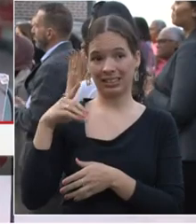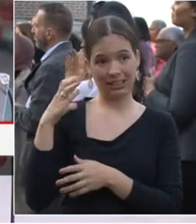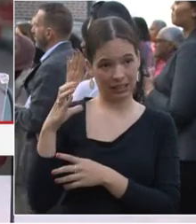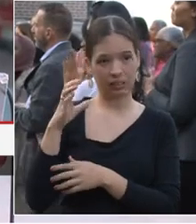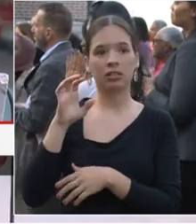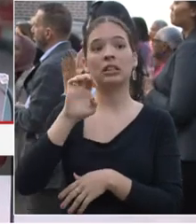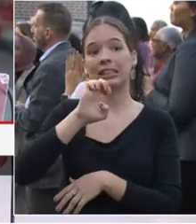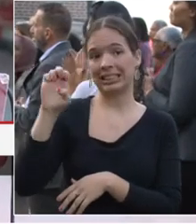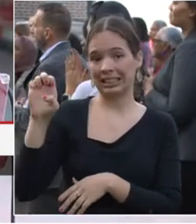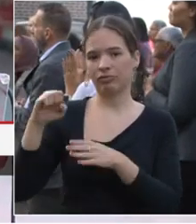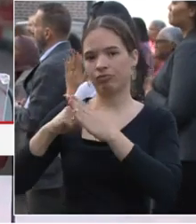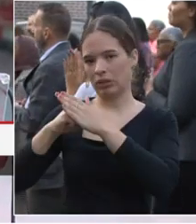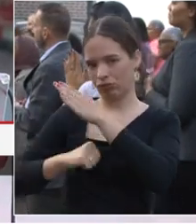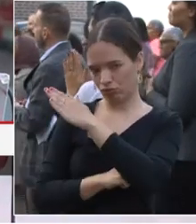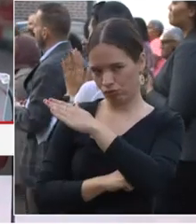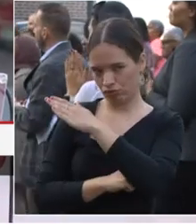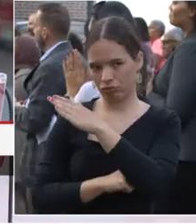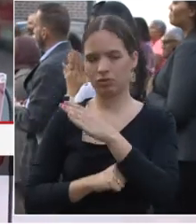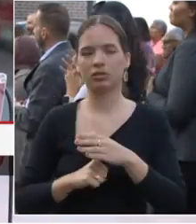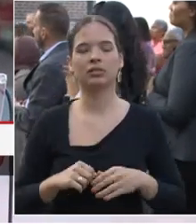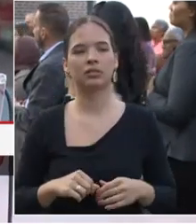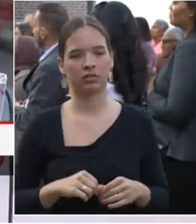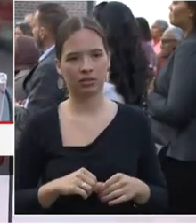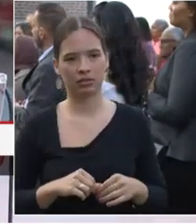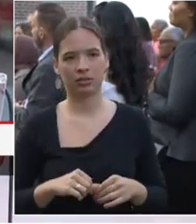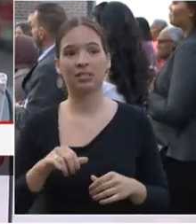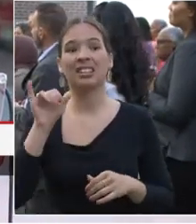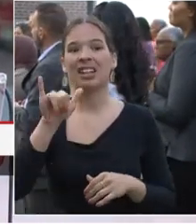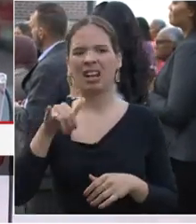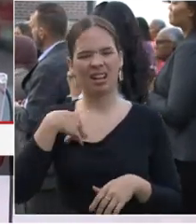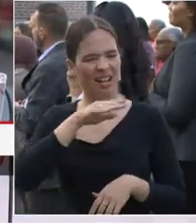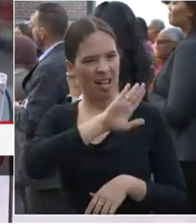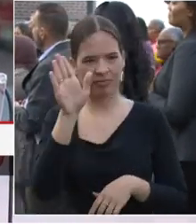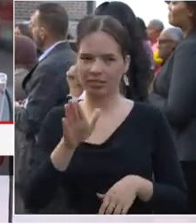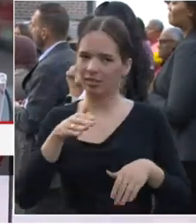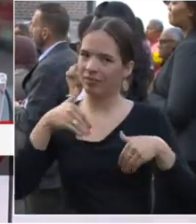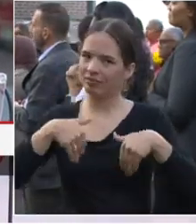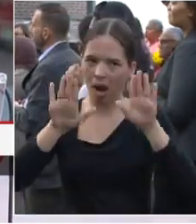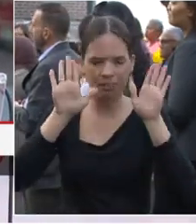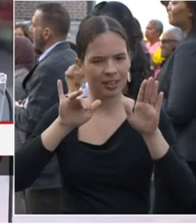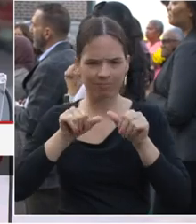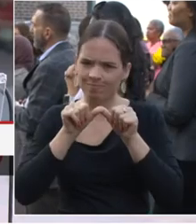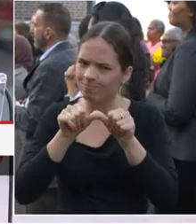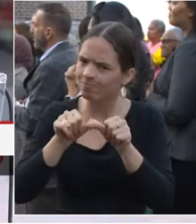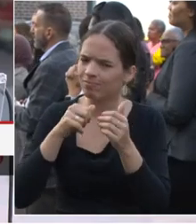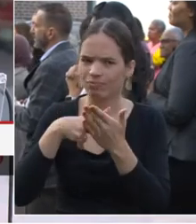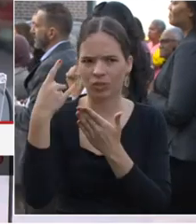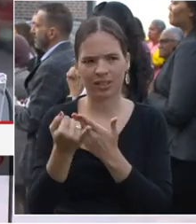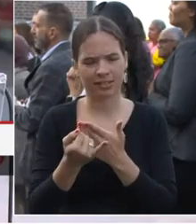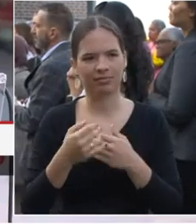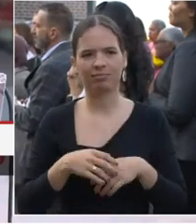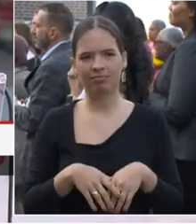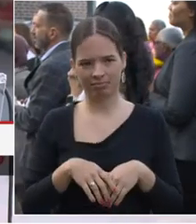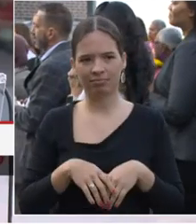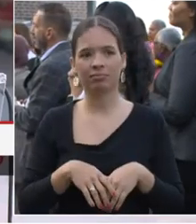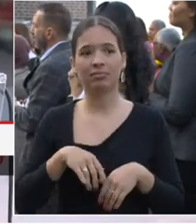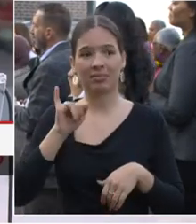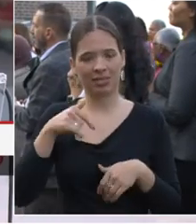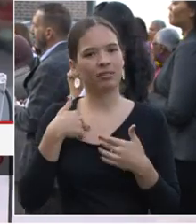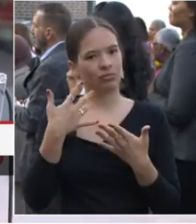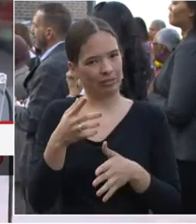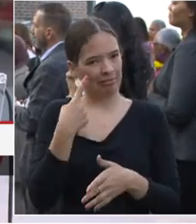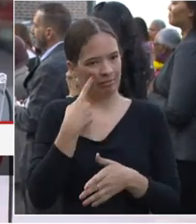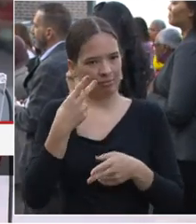for never wavering on this project. I said this in January, and I'll say